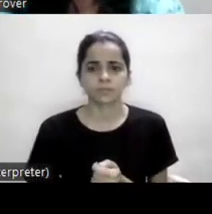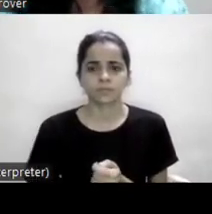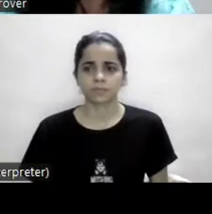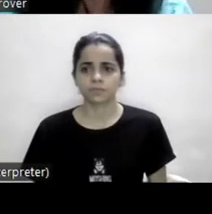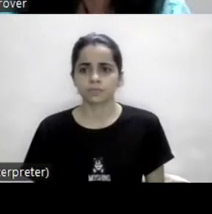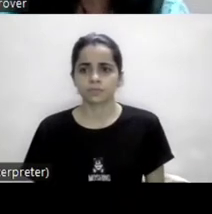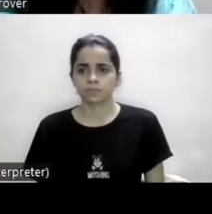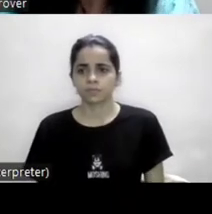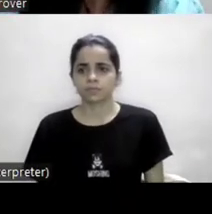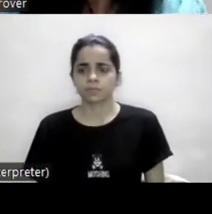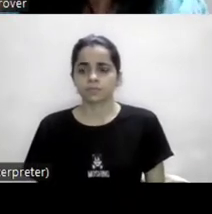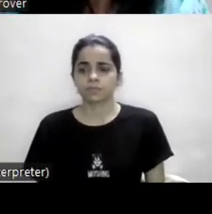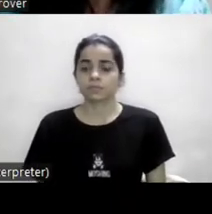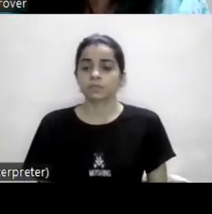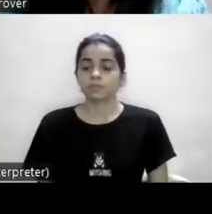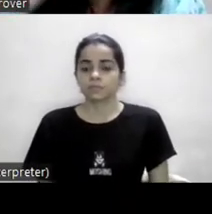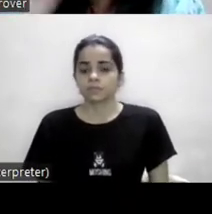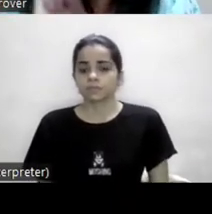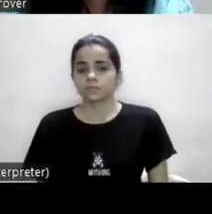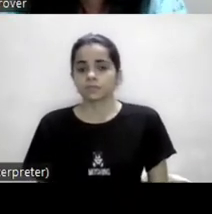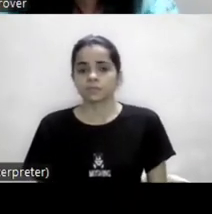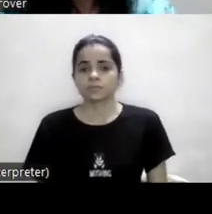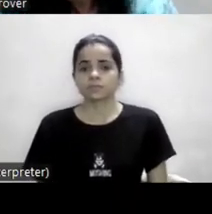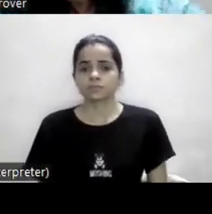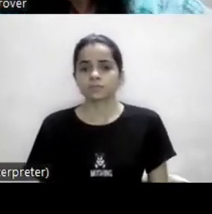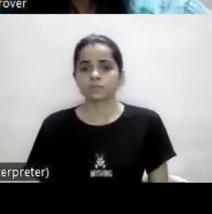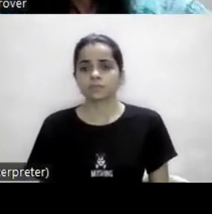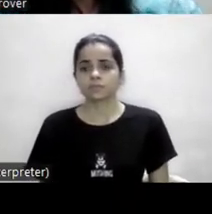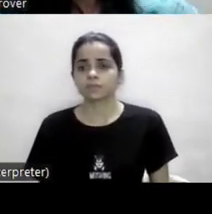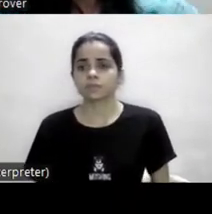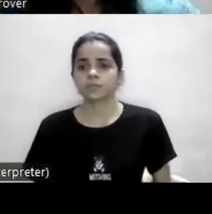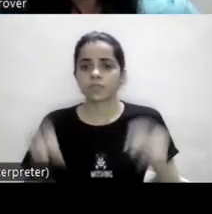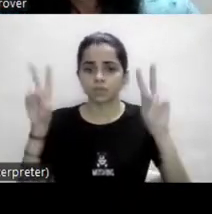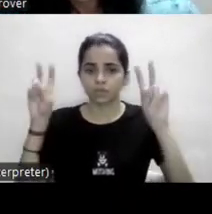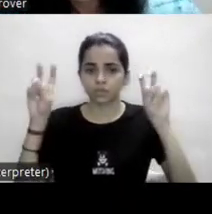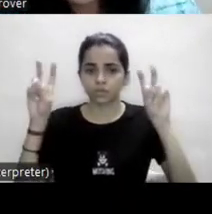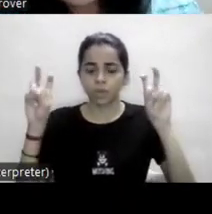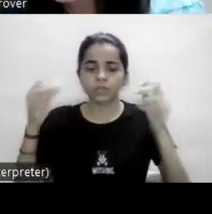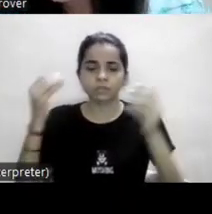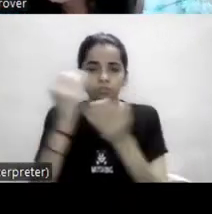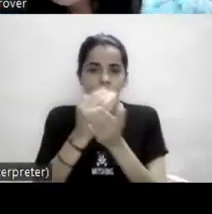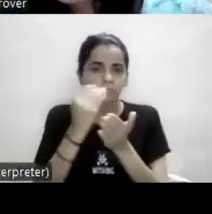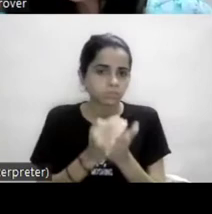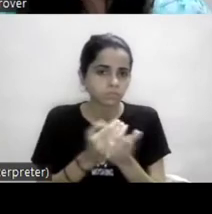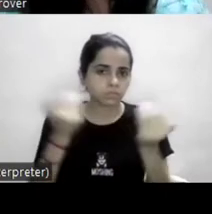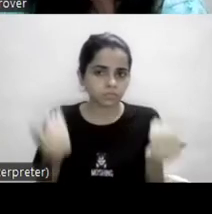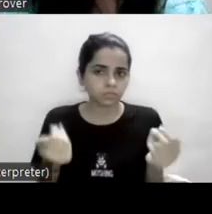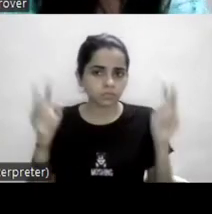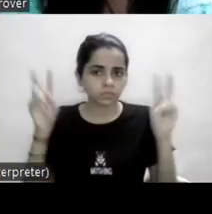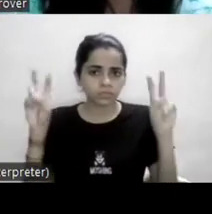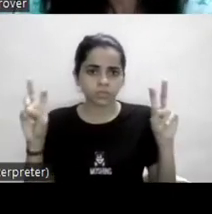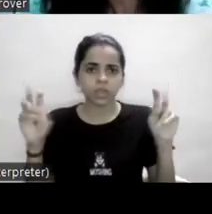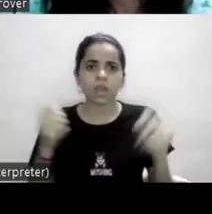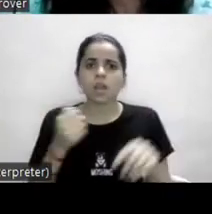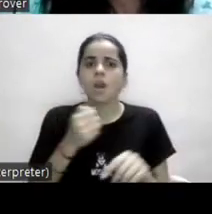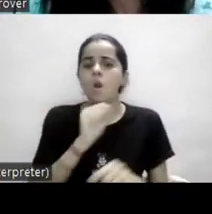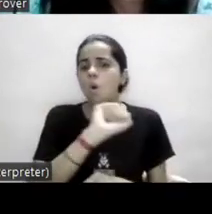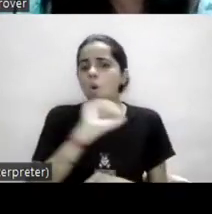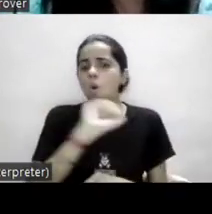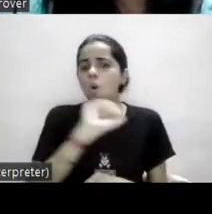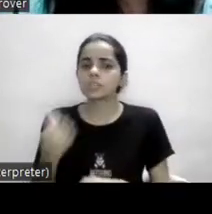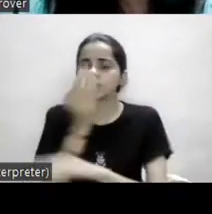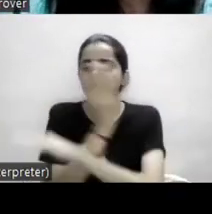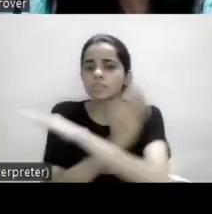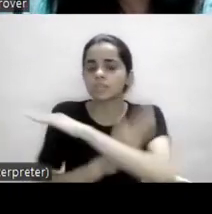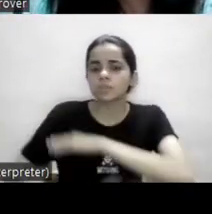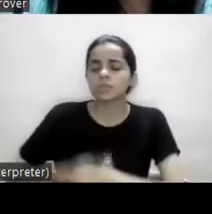Okay. Yeah. So the topic of my session is on invisible disabilities. This is day